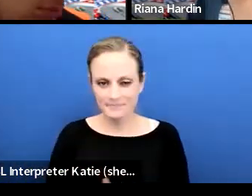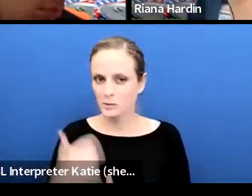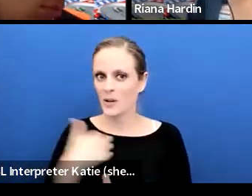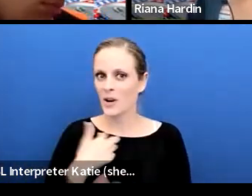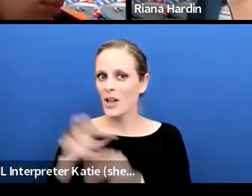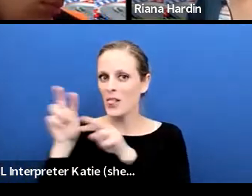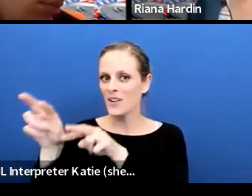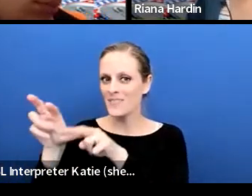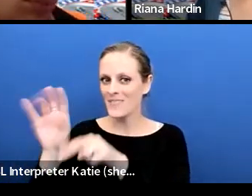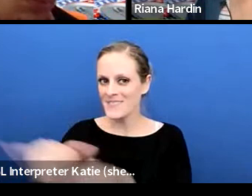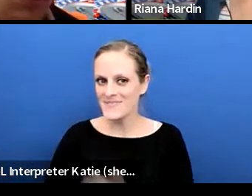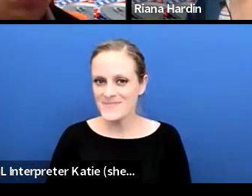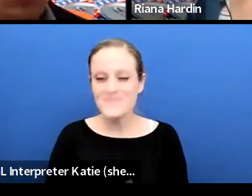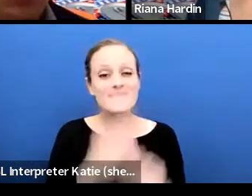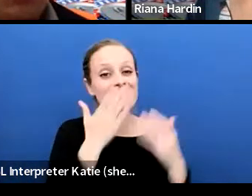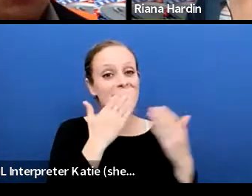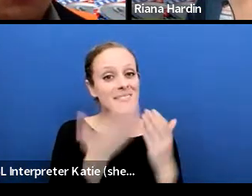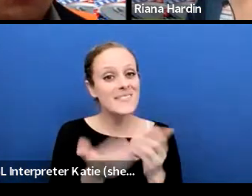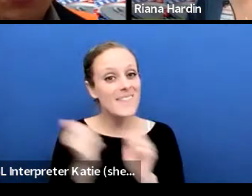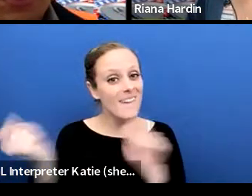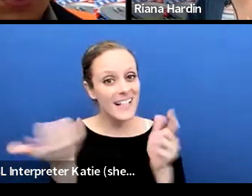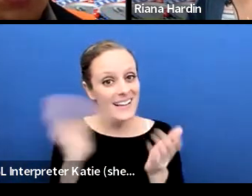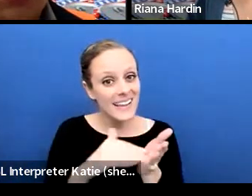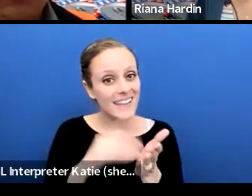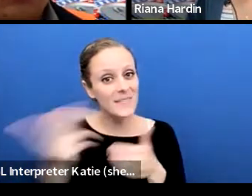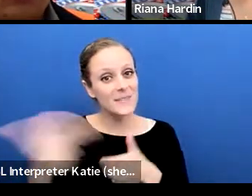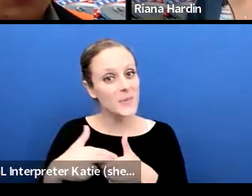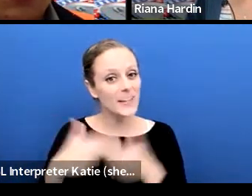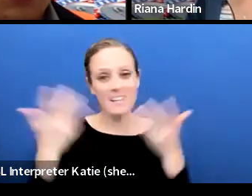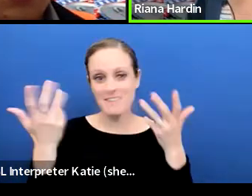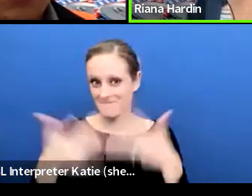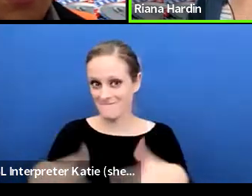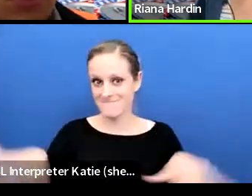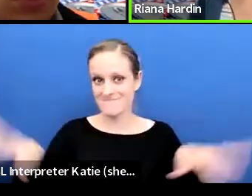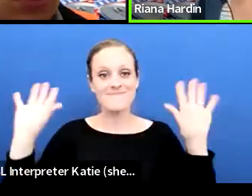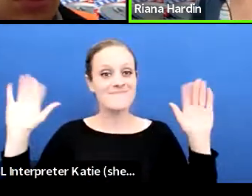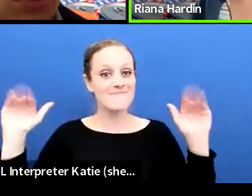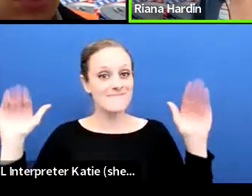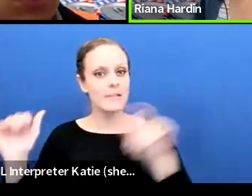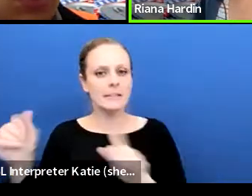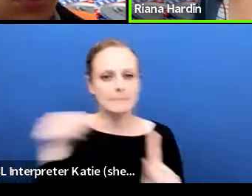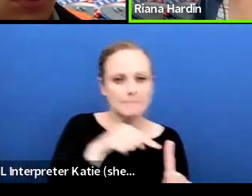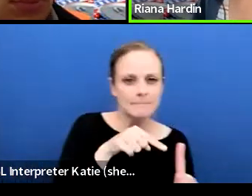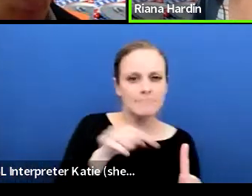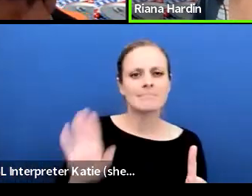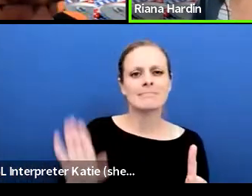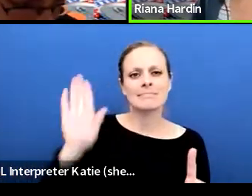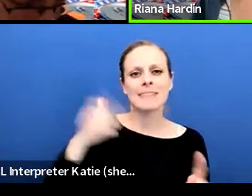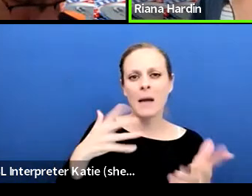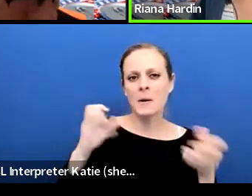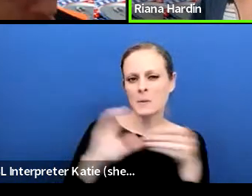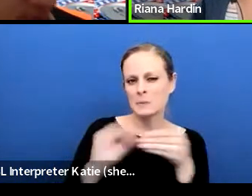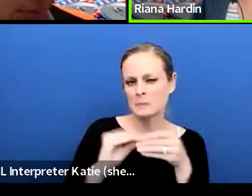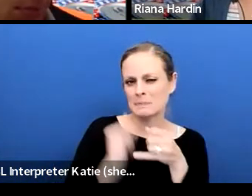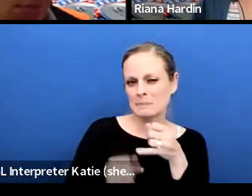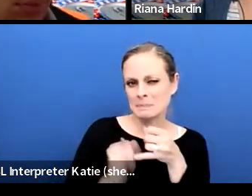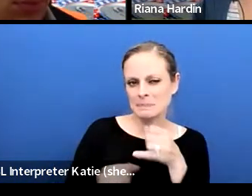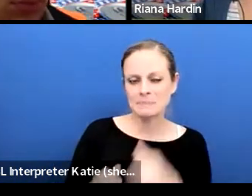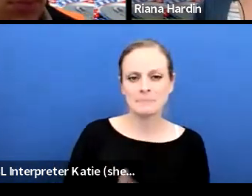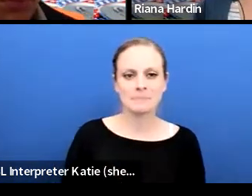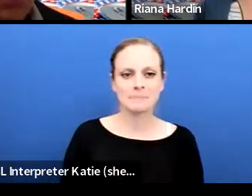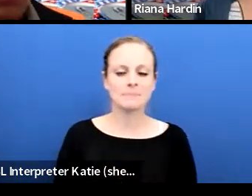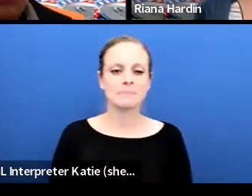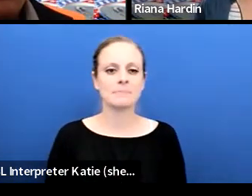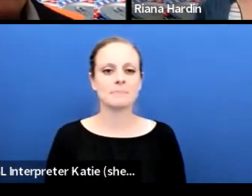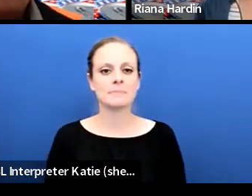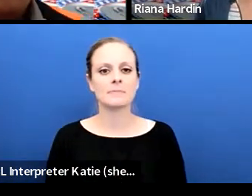forward to it. So thank you all again for joining us today. I did want to say before we go, I